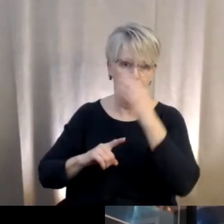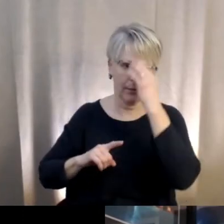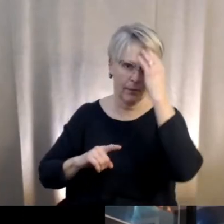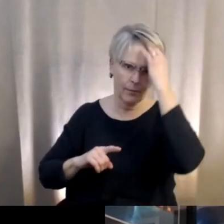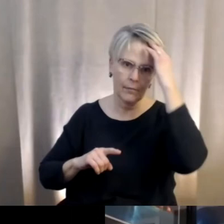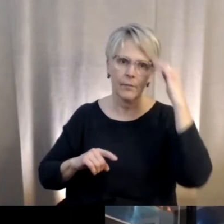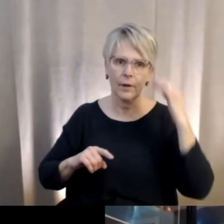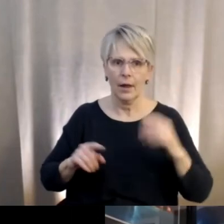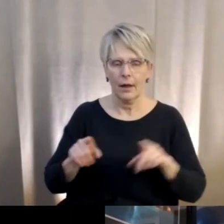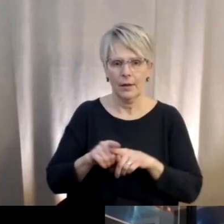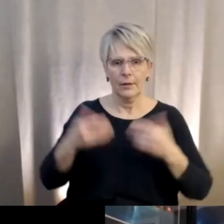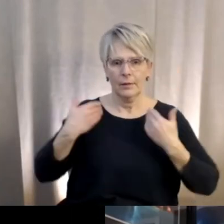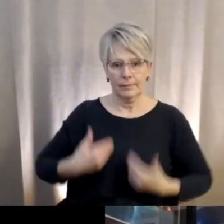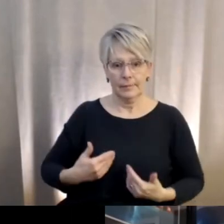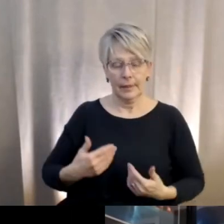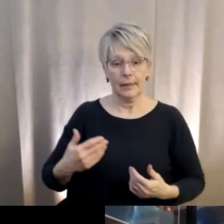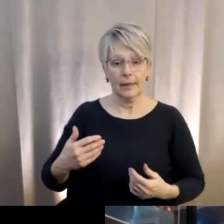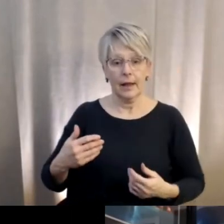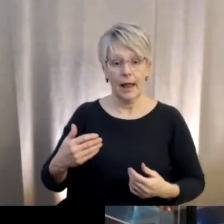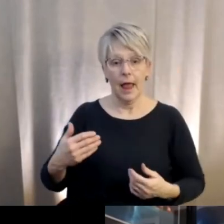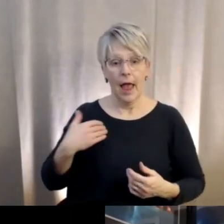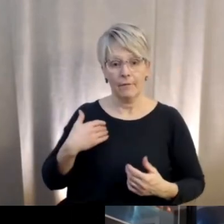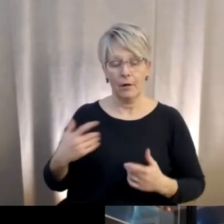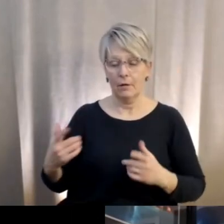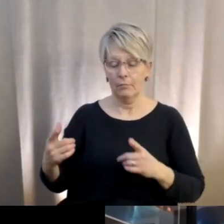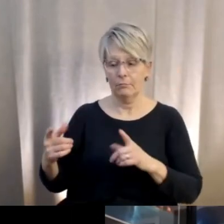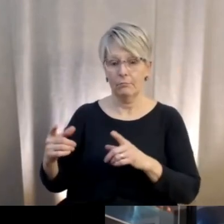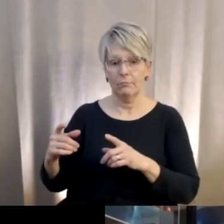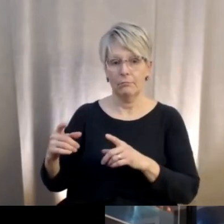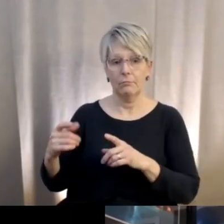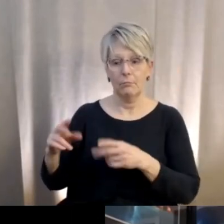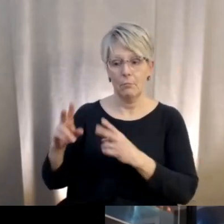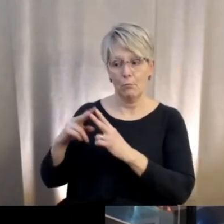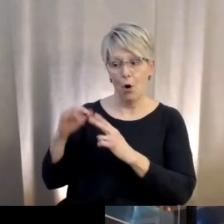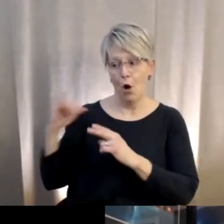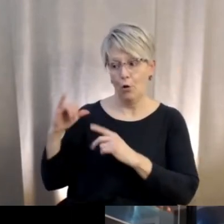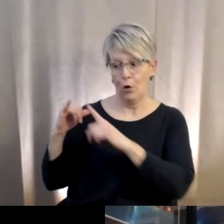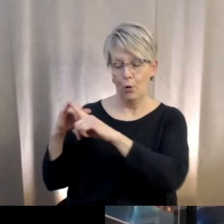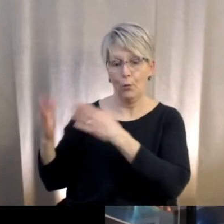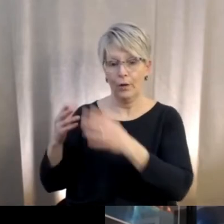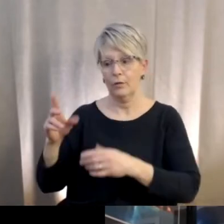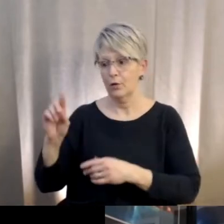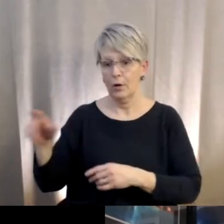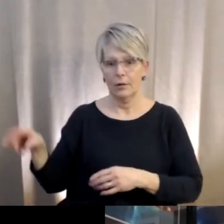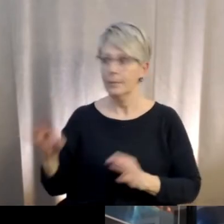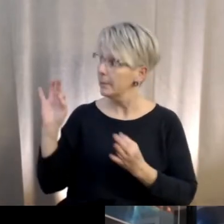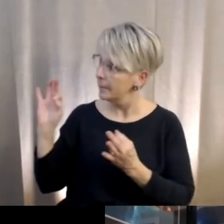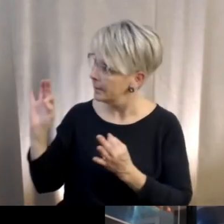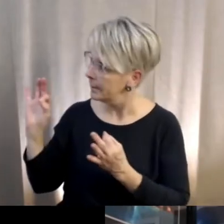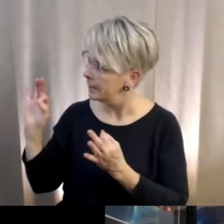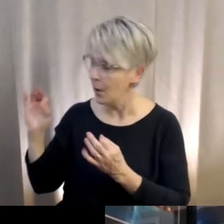as somebody who's has a partner with a service dog, who's still, by the way, staring at the door, wondering when she's going to come